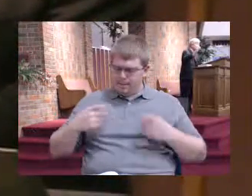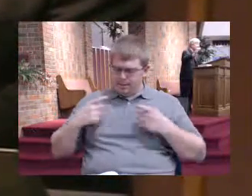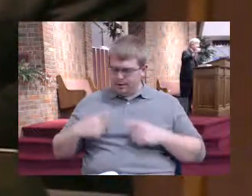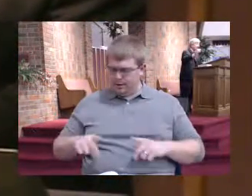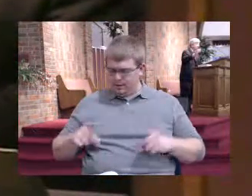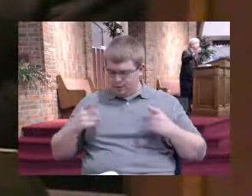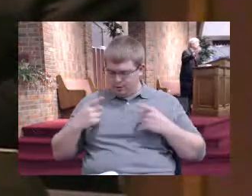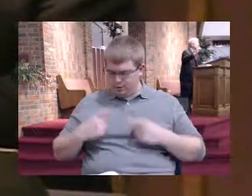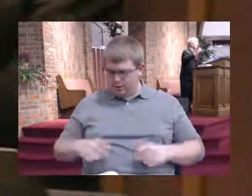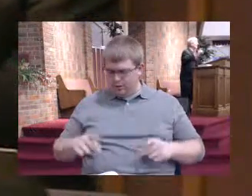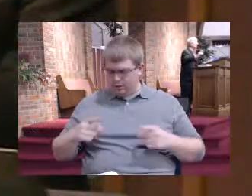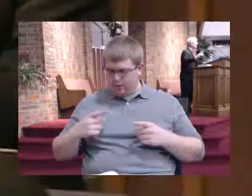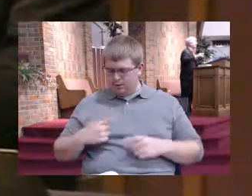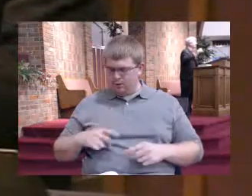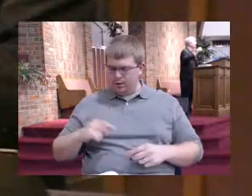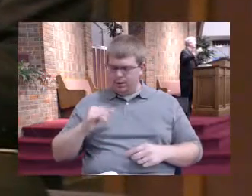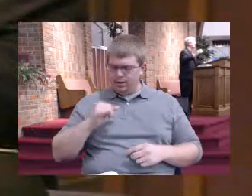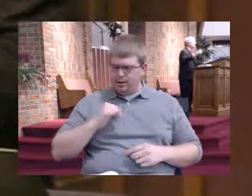I'm not